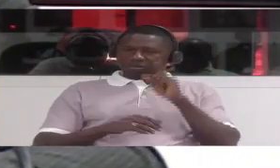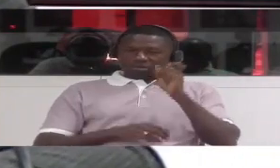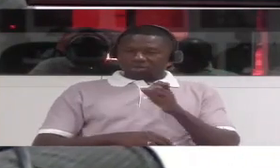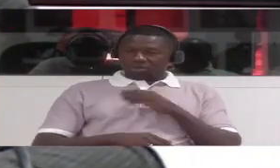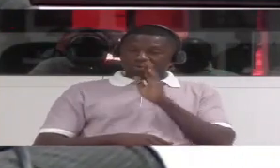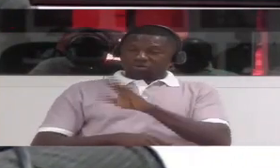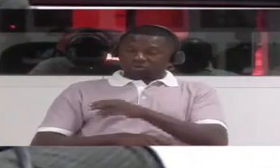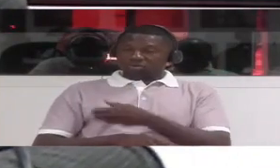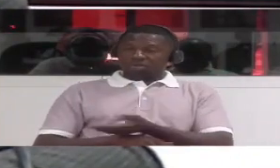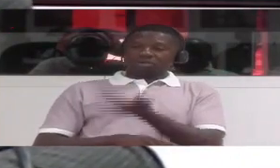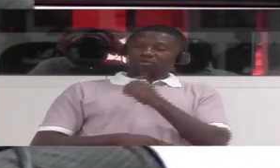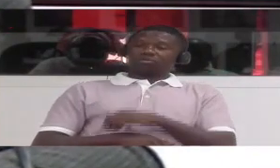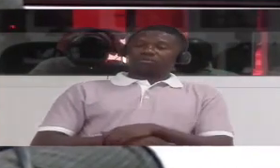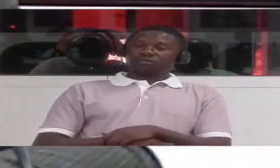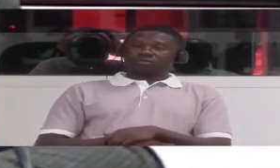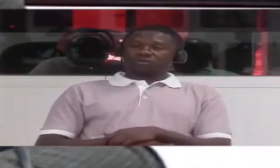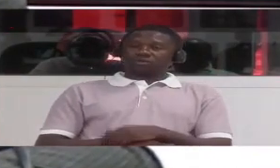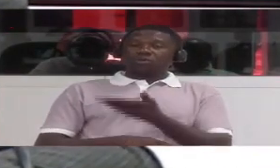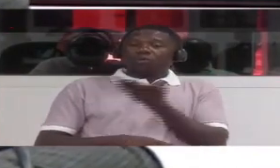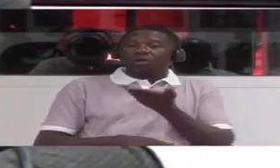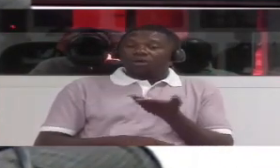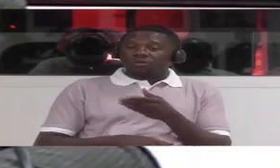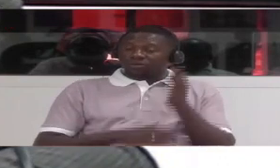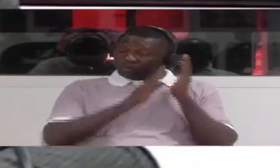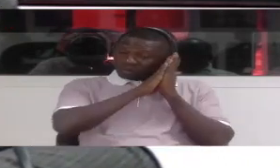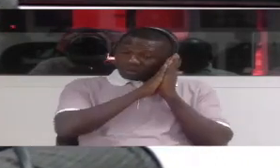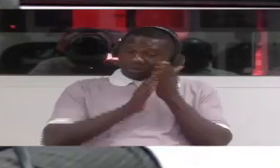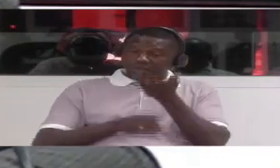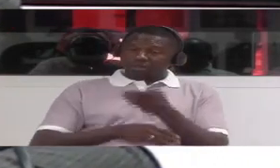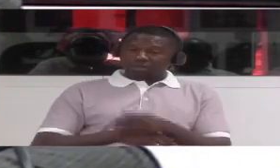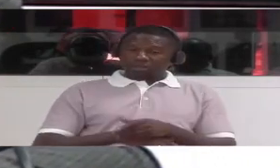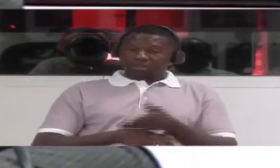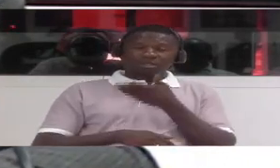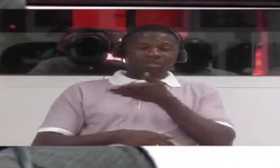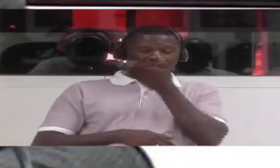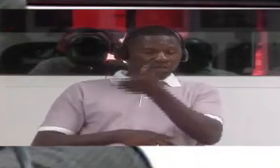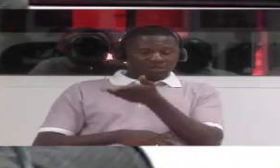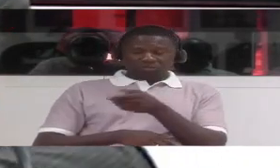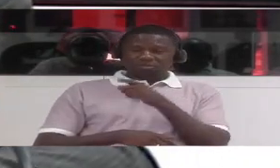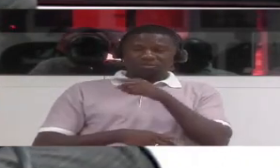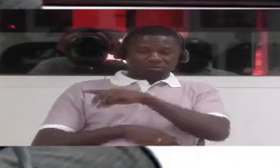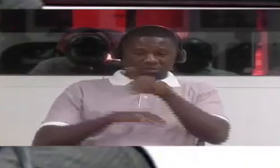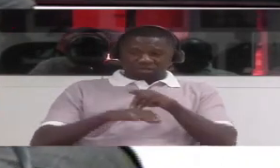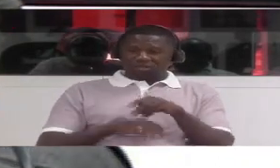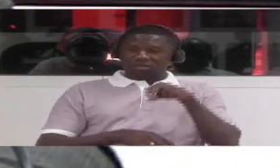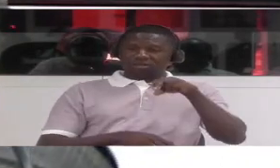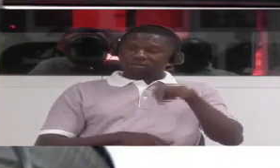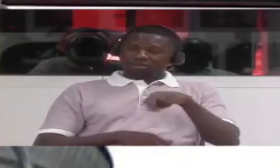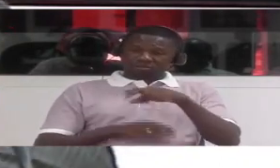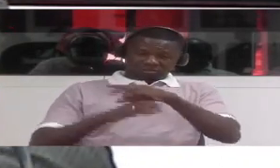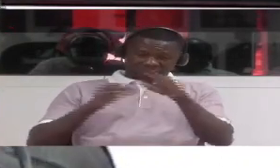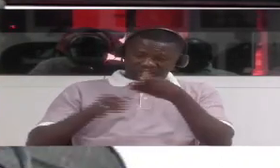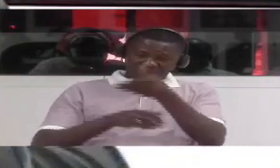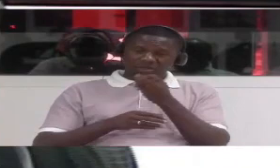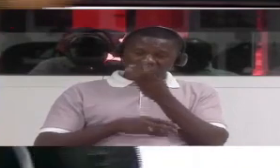Where were you sleeping at that point? That reception I told you. And I followed the person. I didn't